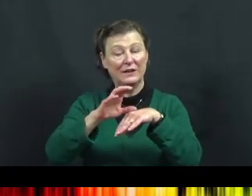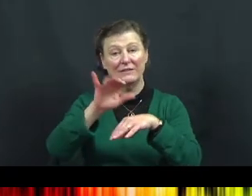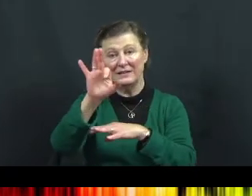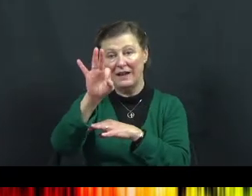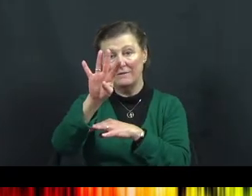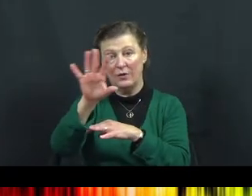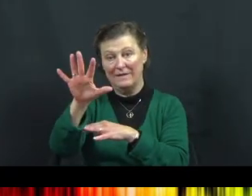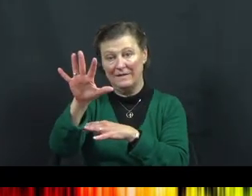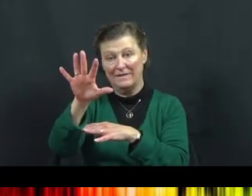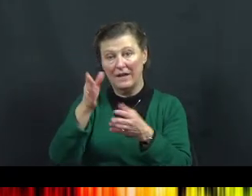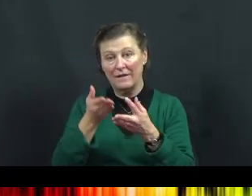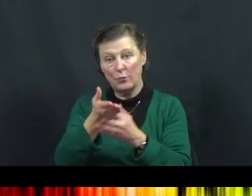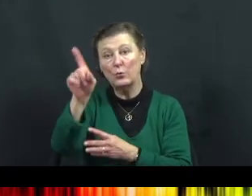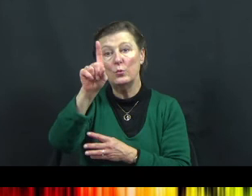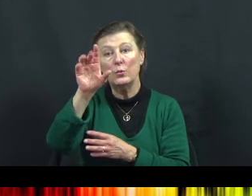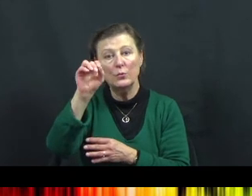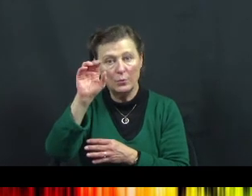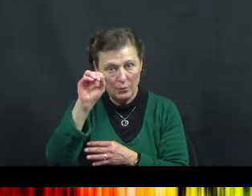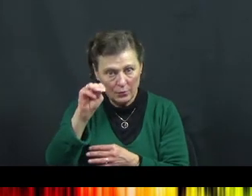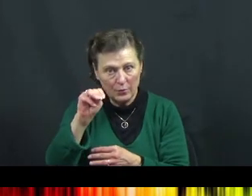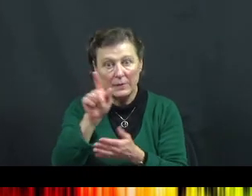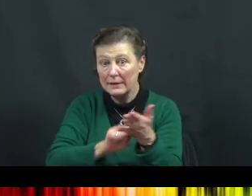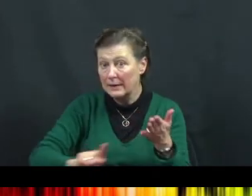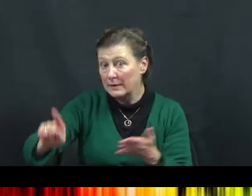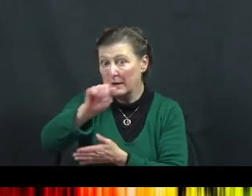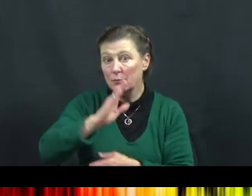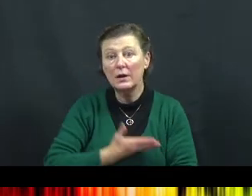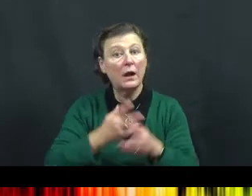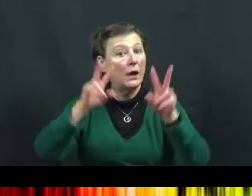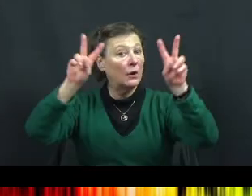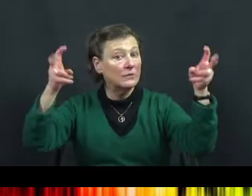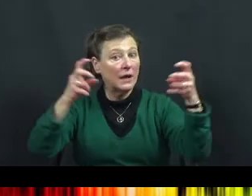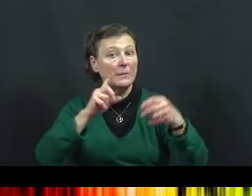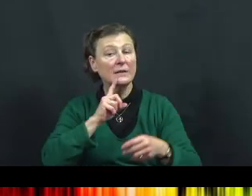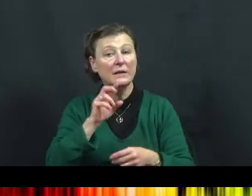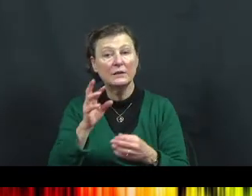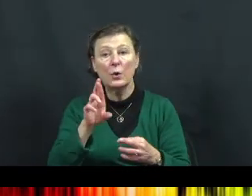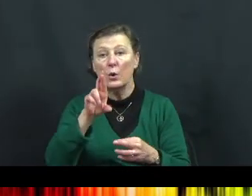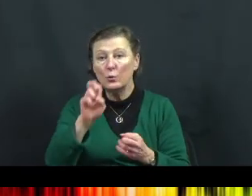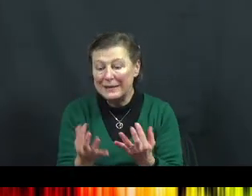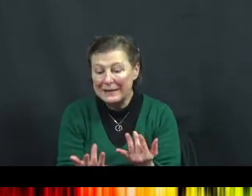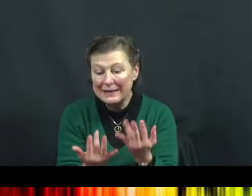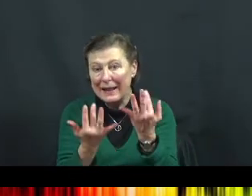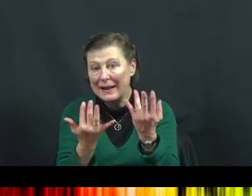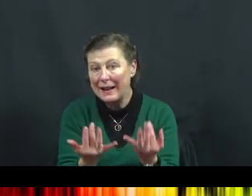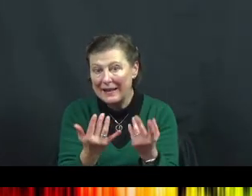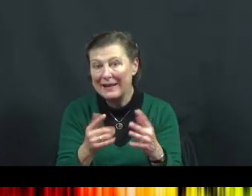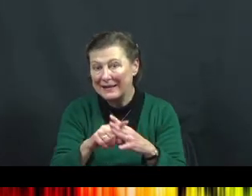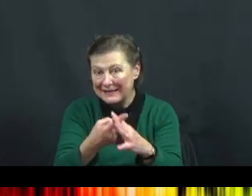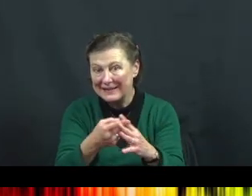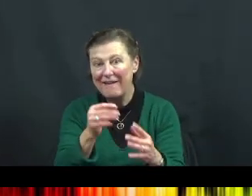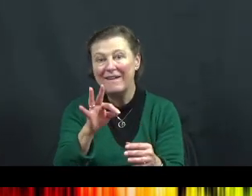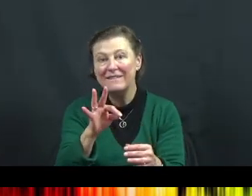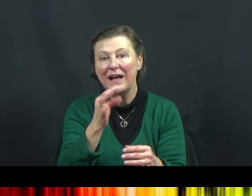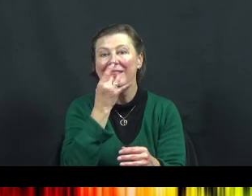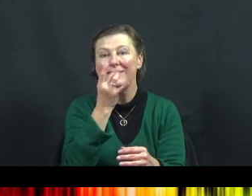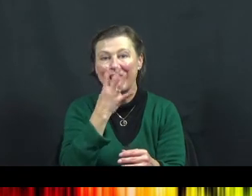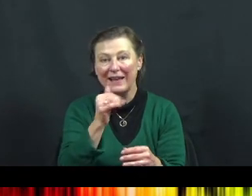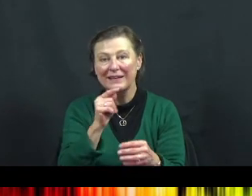via Zoom. Next week, our learning topic will be the rekindling of light at the winter solstice.